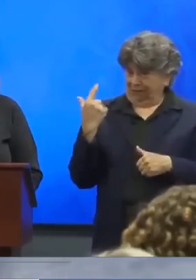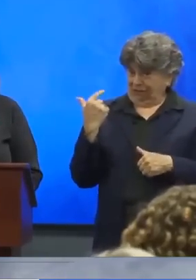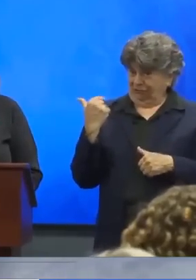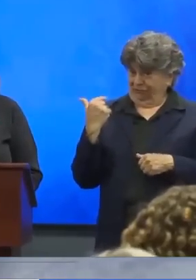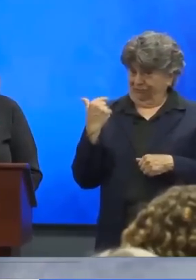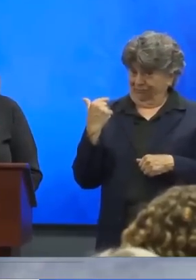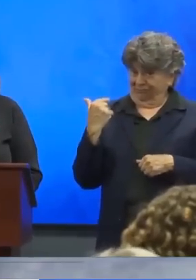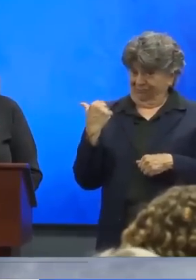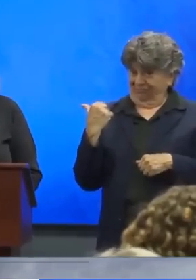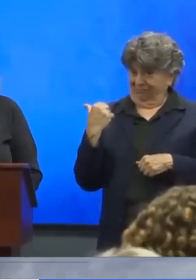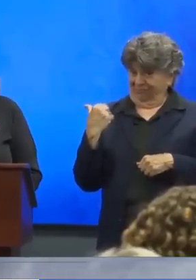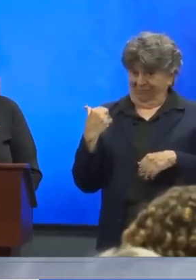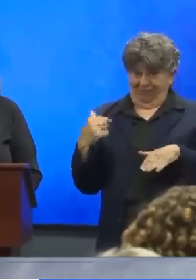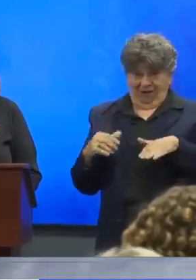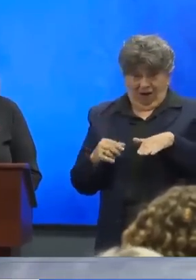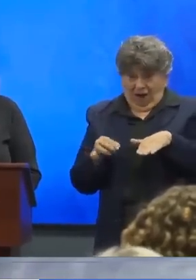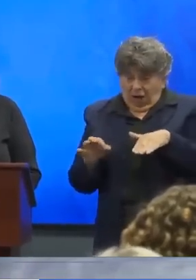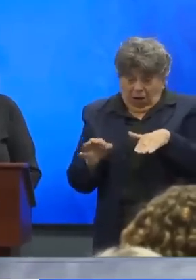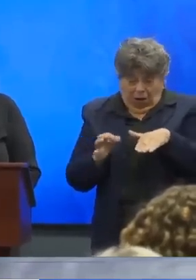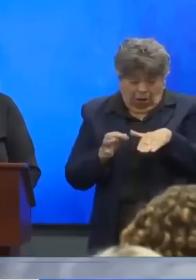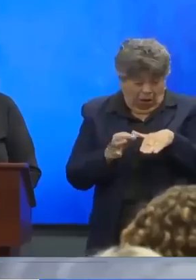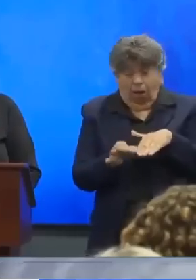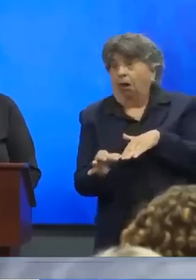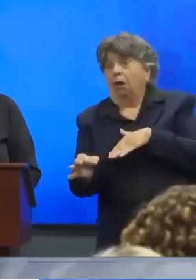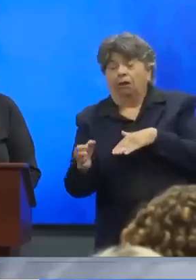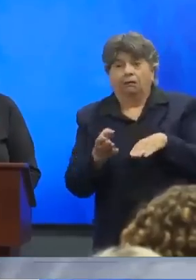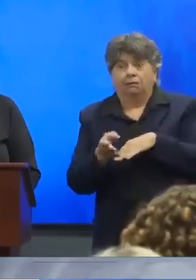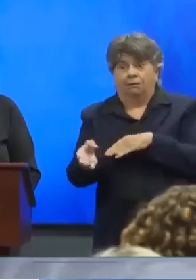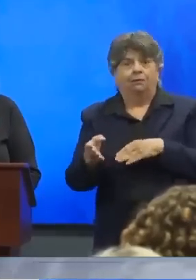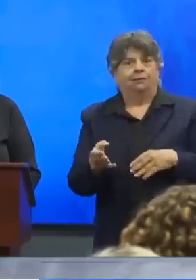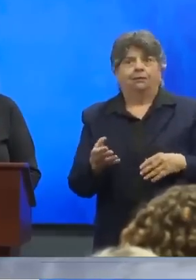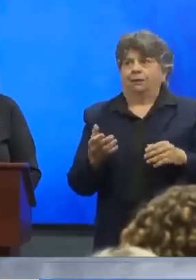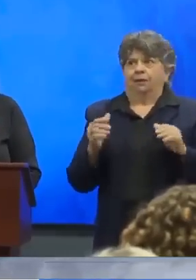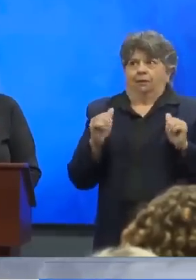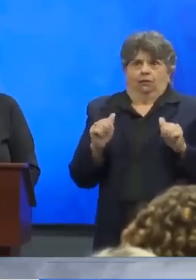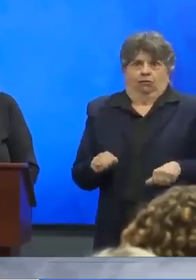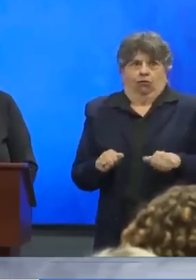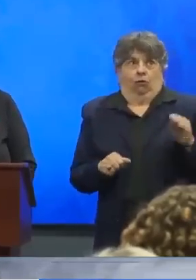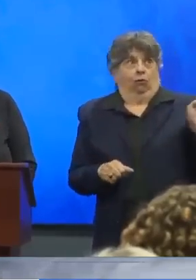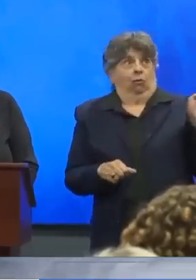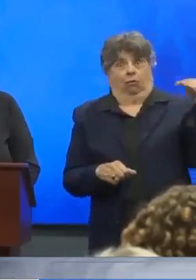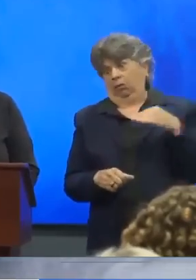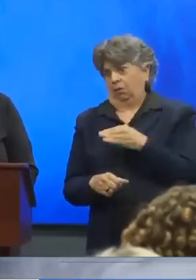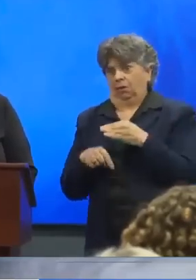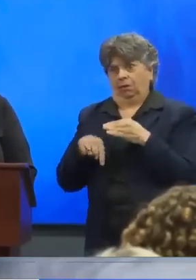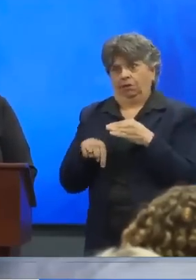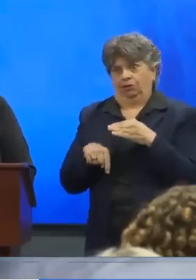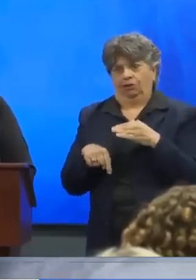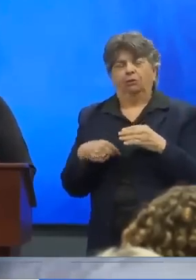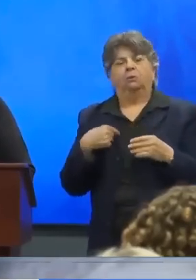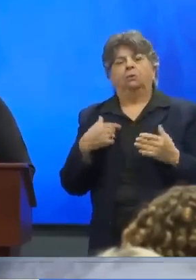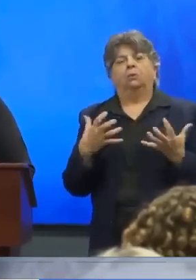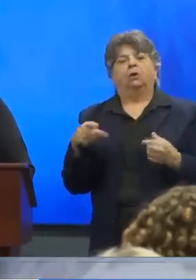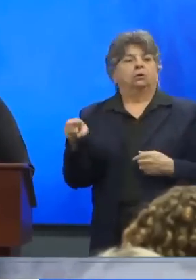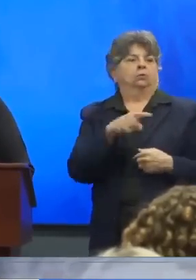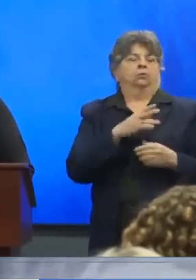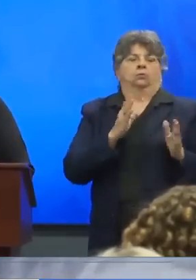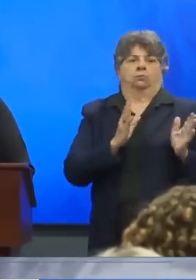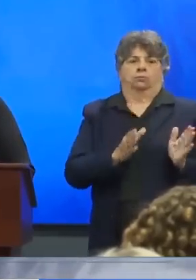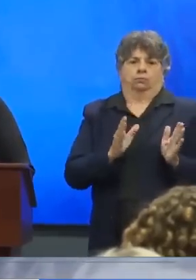that trajectory of the storm, and then it could be coming here. So we want to make sure that everybody is prepared. We are also